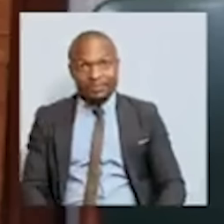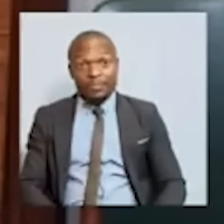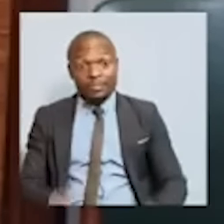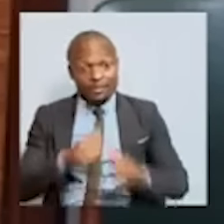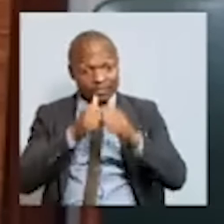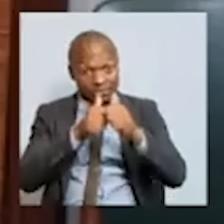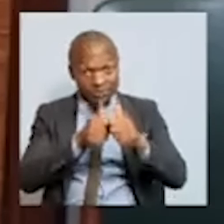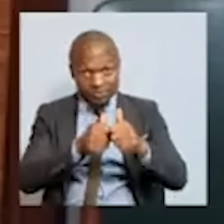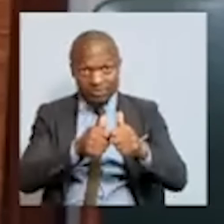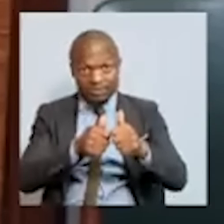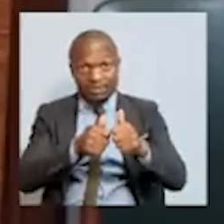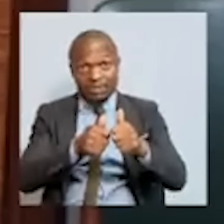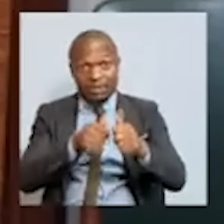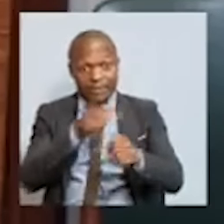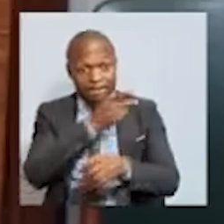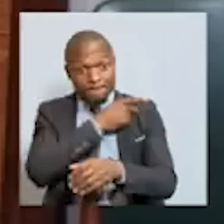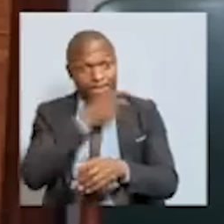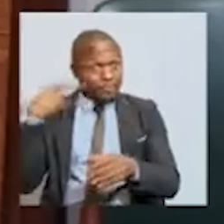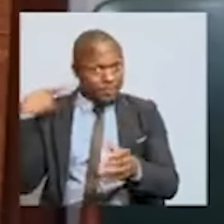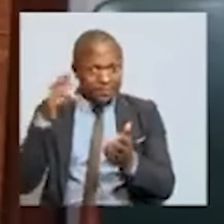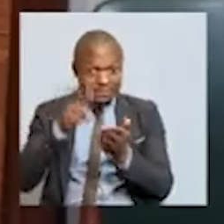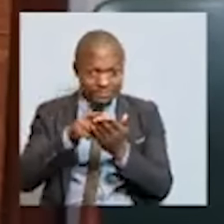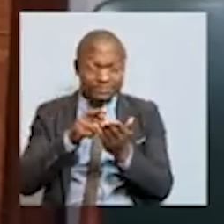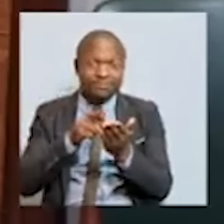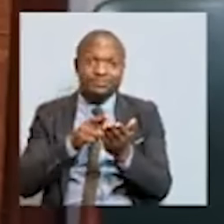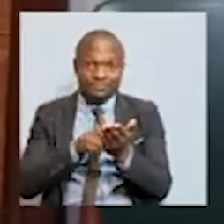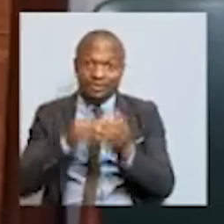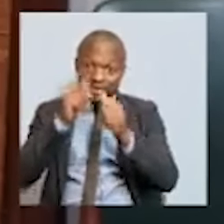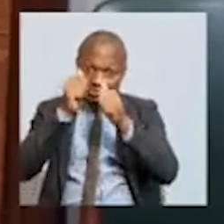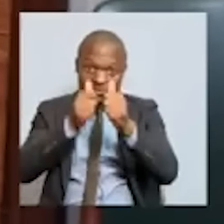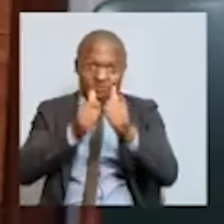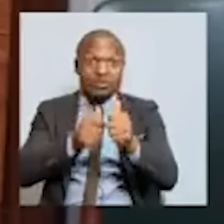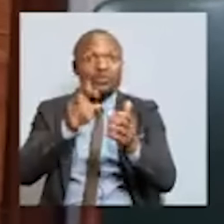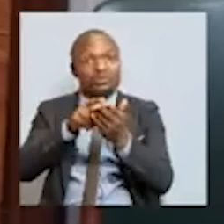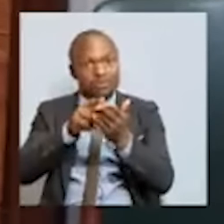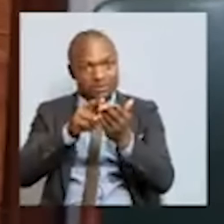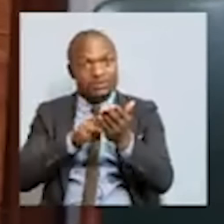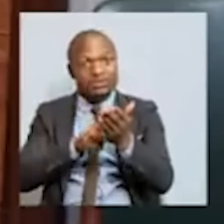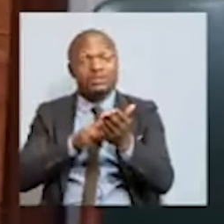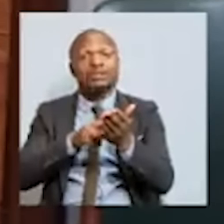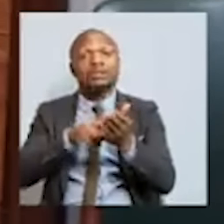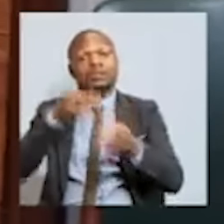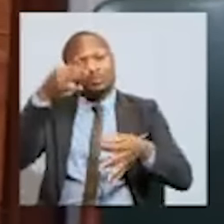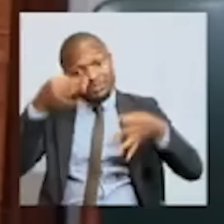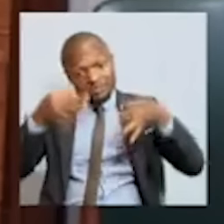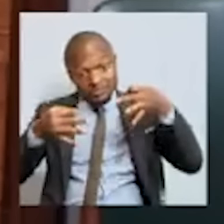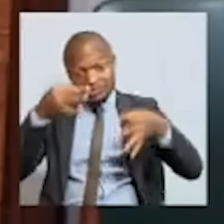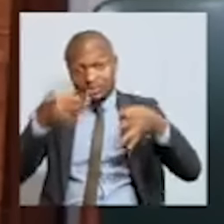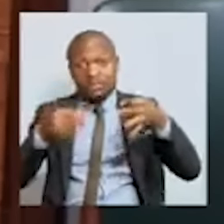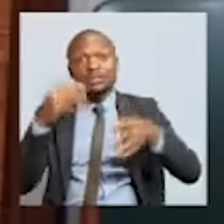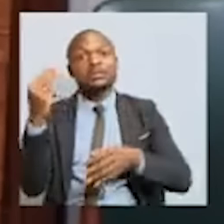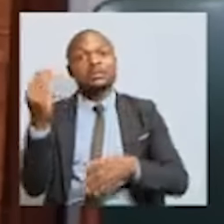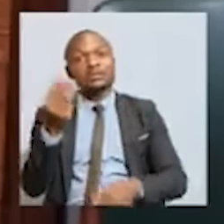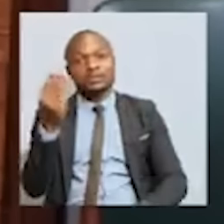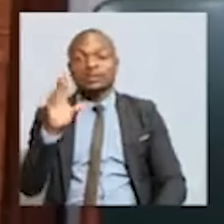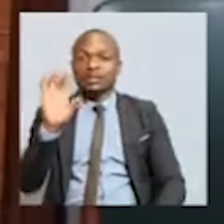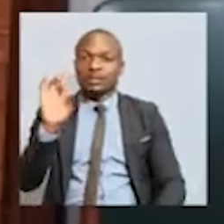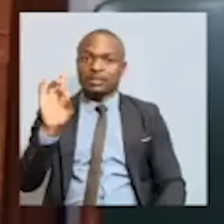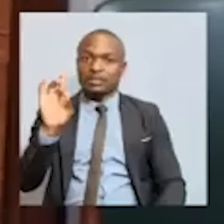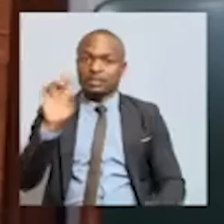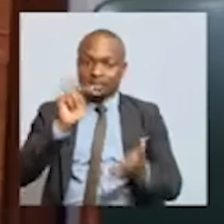with parliamentary practice and procedure, and in accordance with the rules of natural justice, on Wednesday,